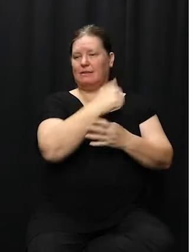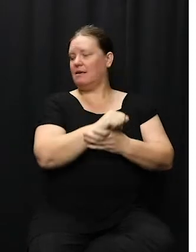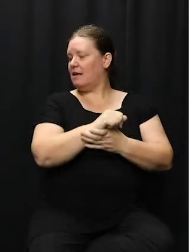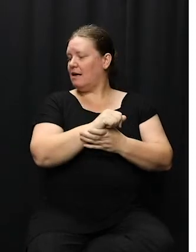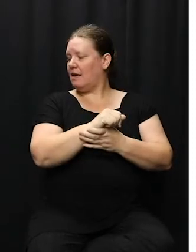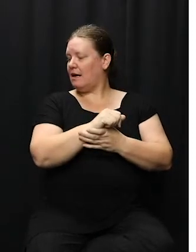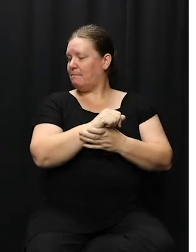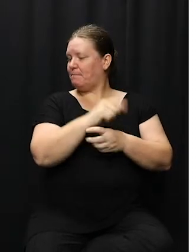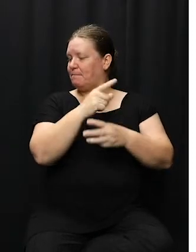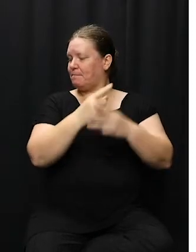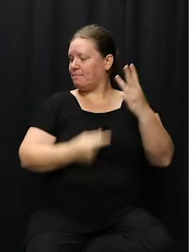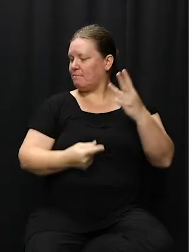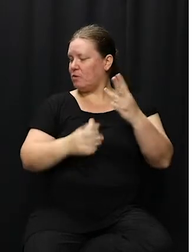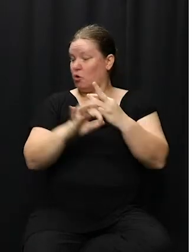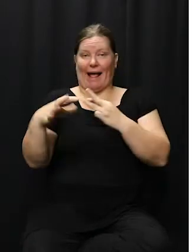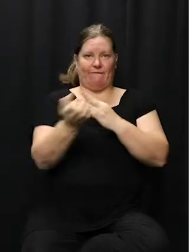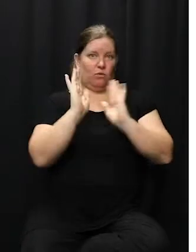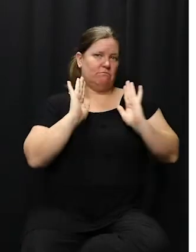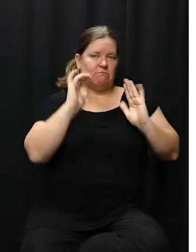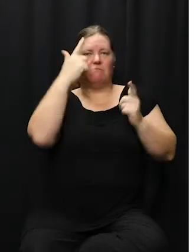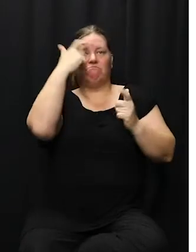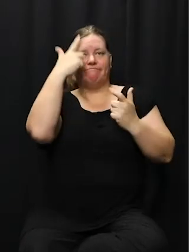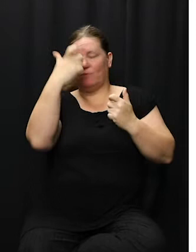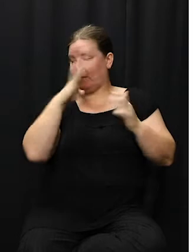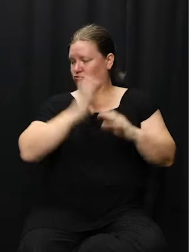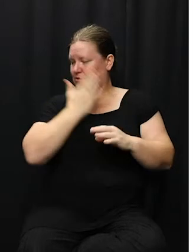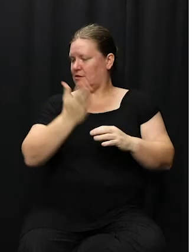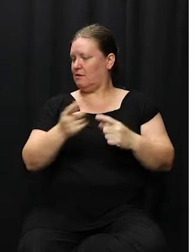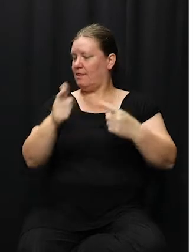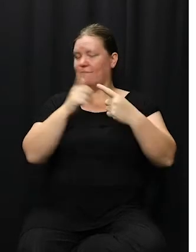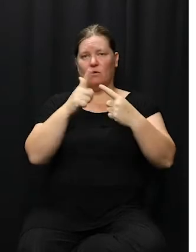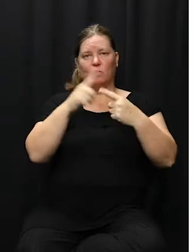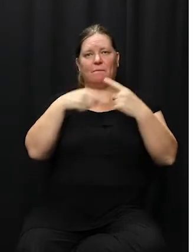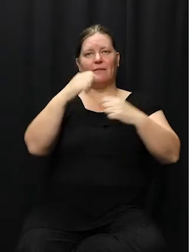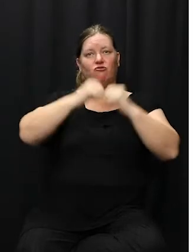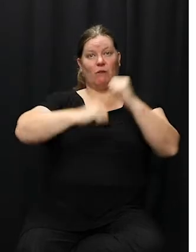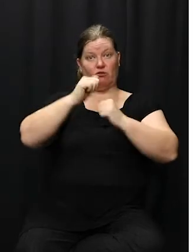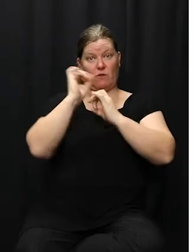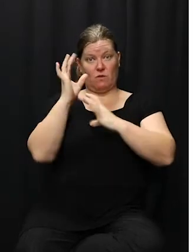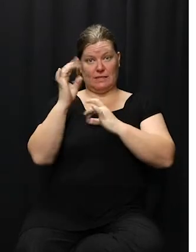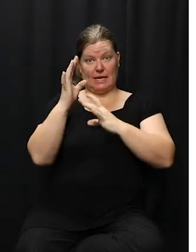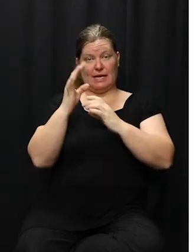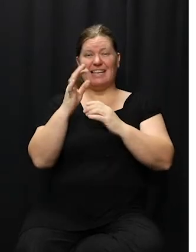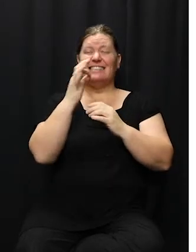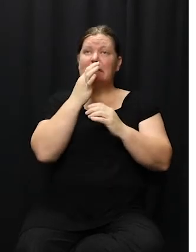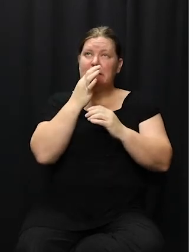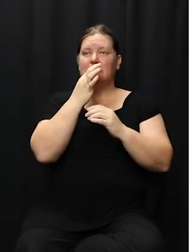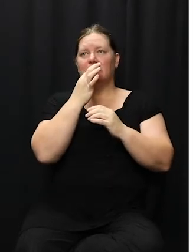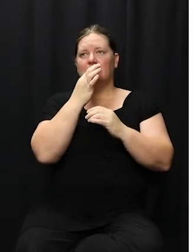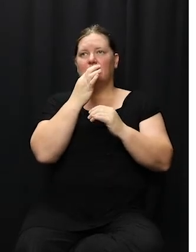readings. You don't have to do these, but they're just ideas if you're interested. The first is about the structure of